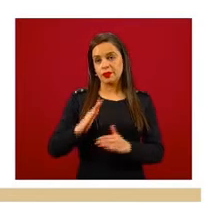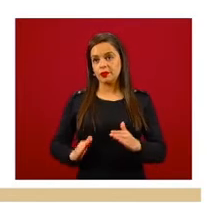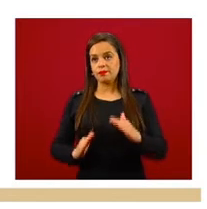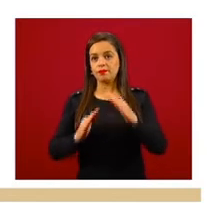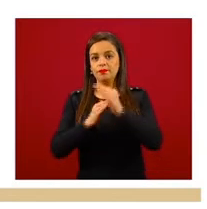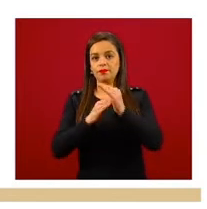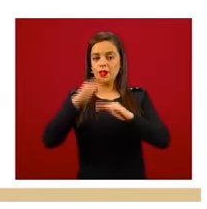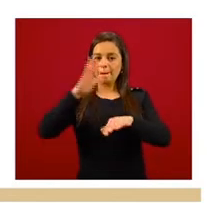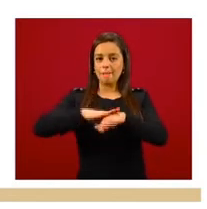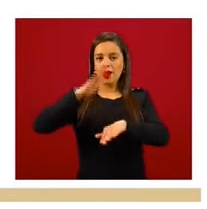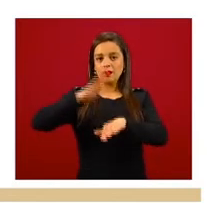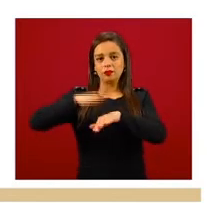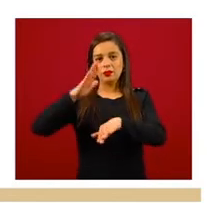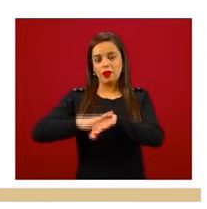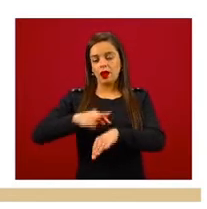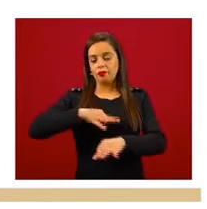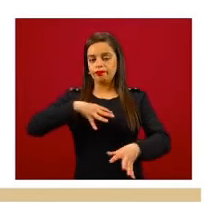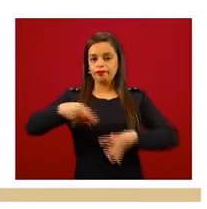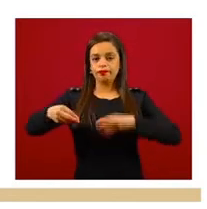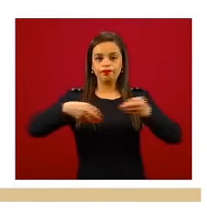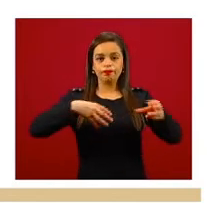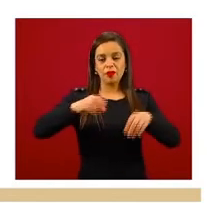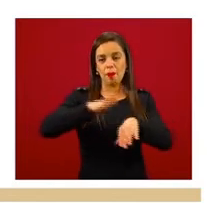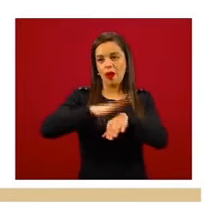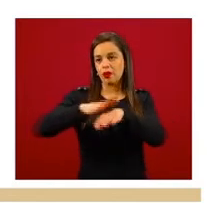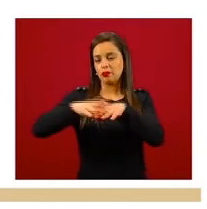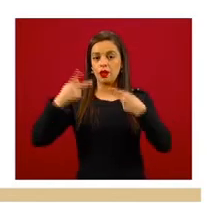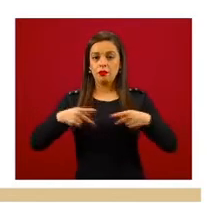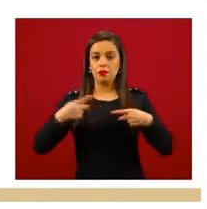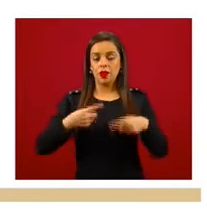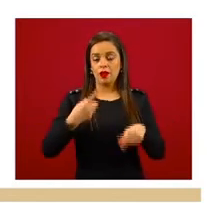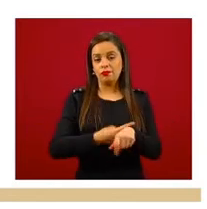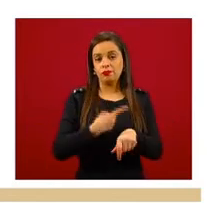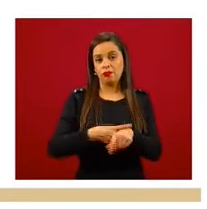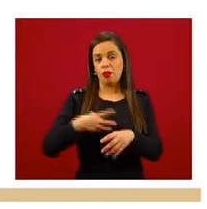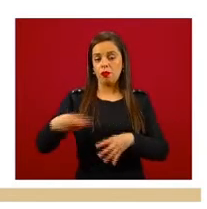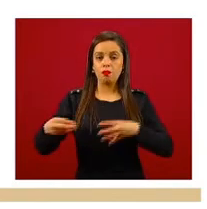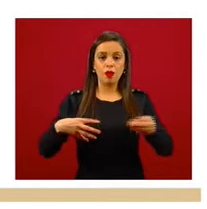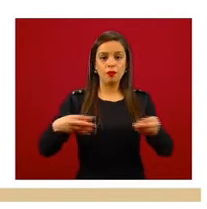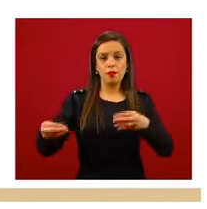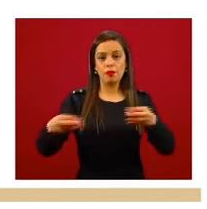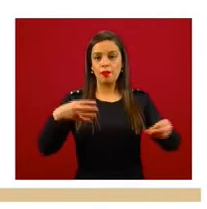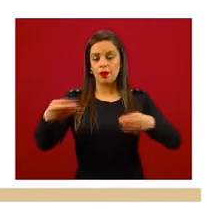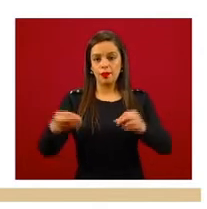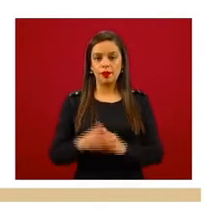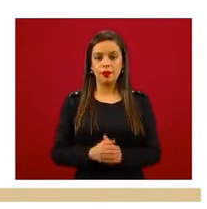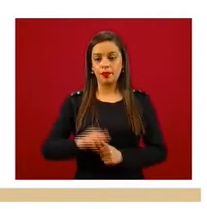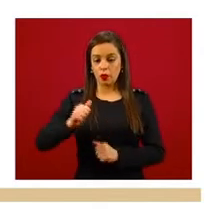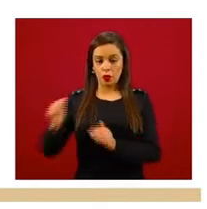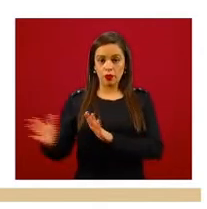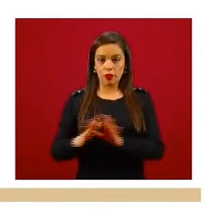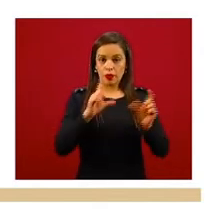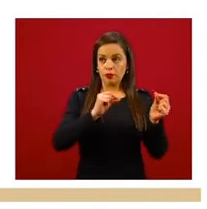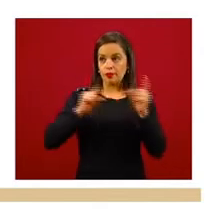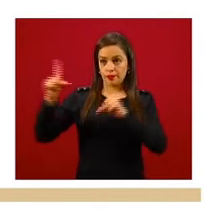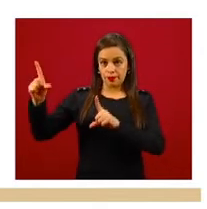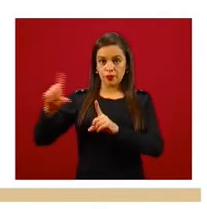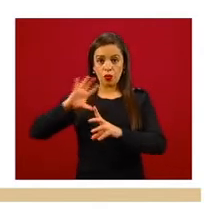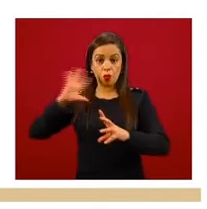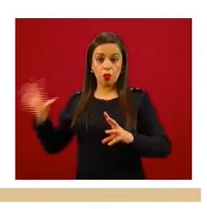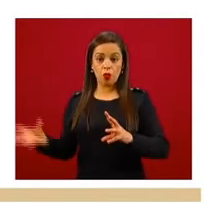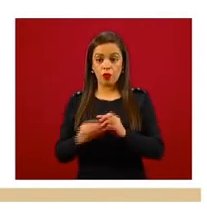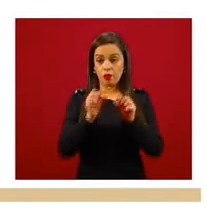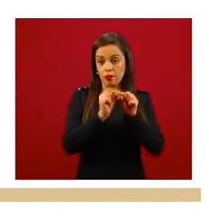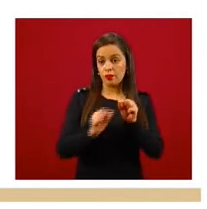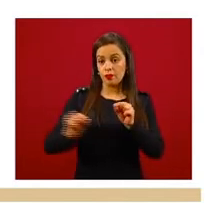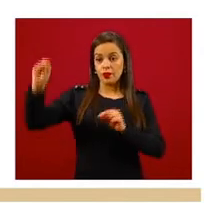following those expected peaks for transmission and an increase on confirmed cases. On the